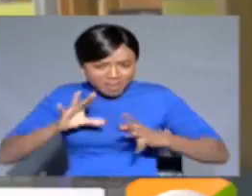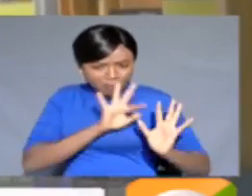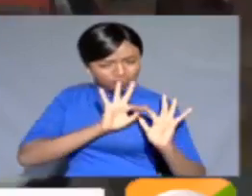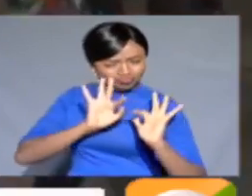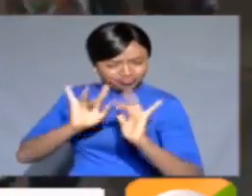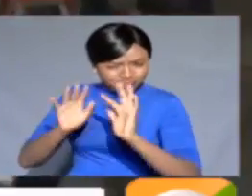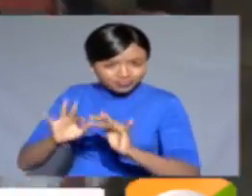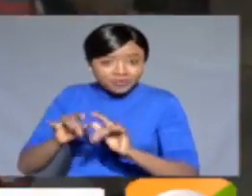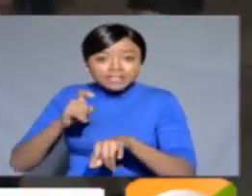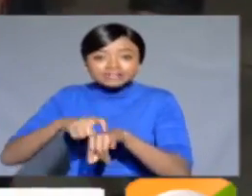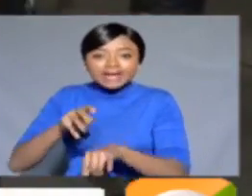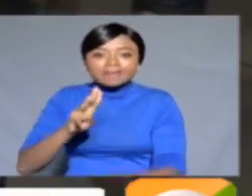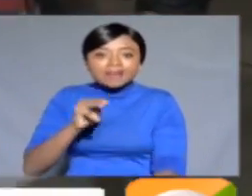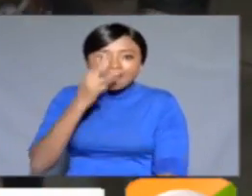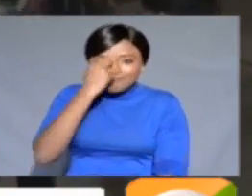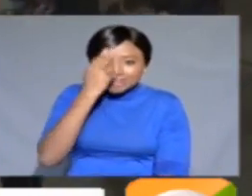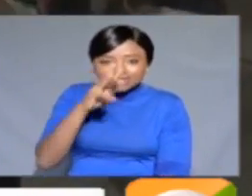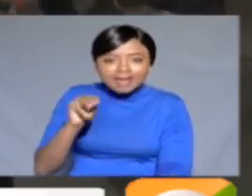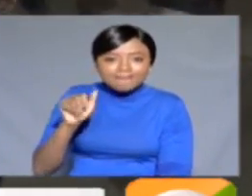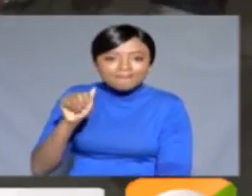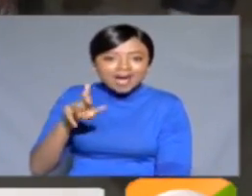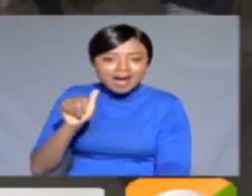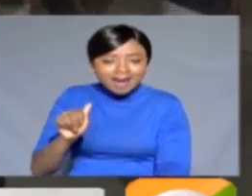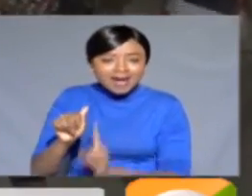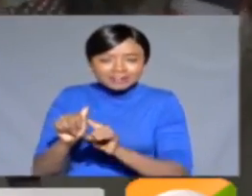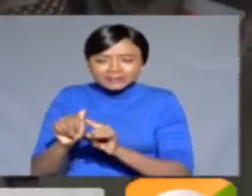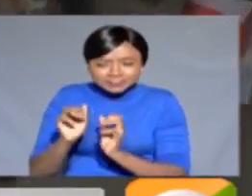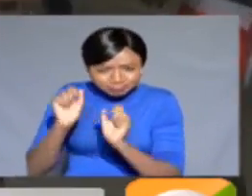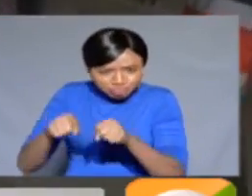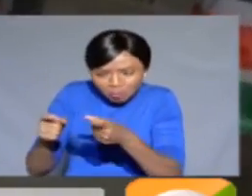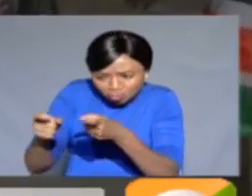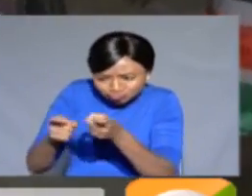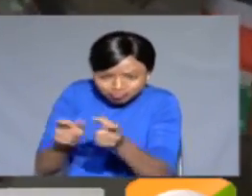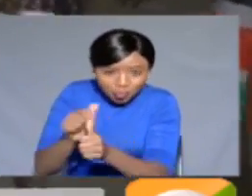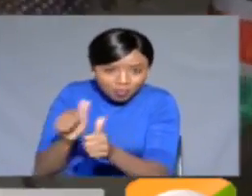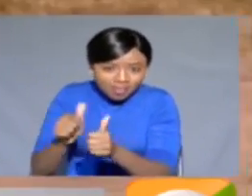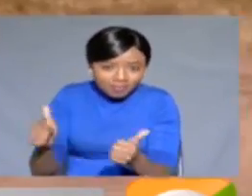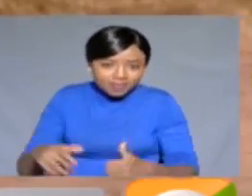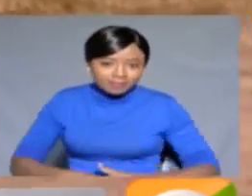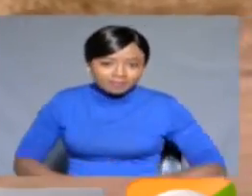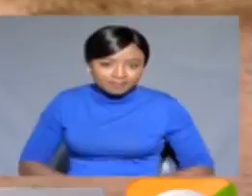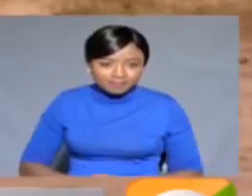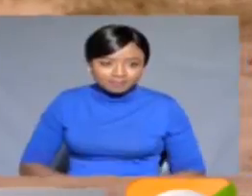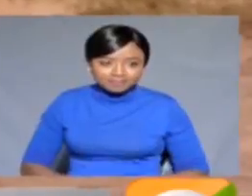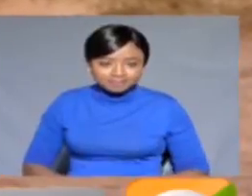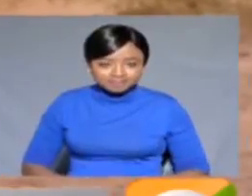the Masai Mara during the famed wildebeest migration period currently ongoing.